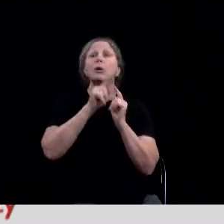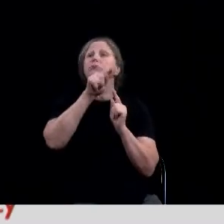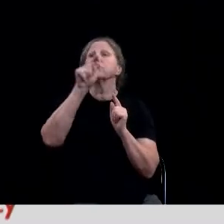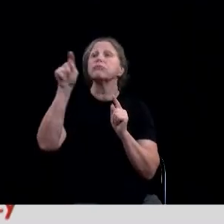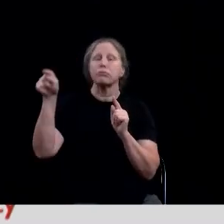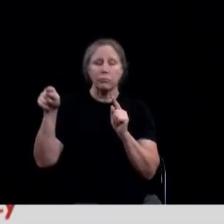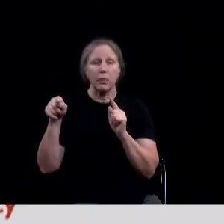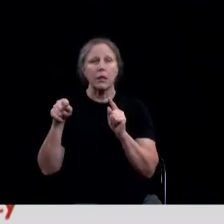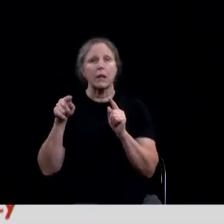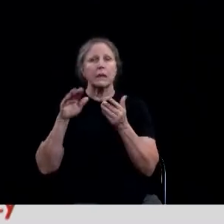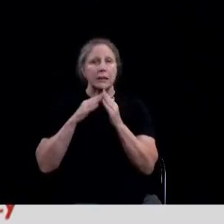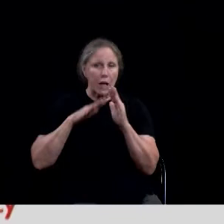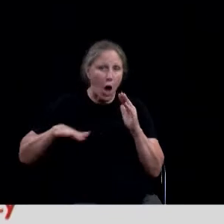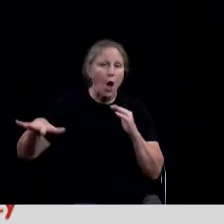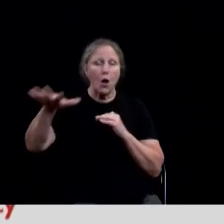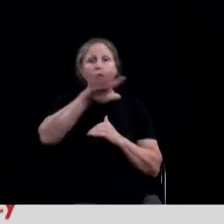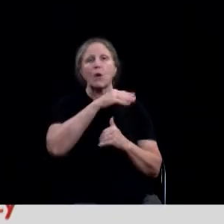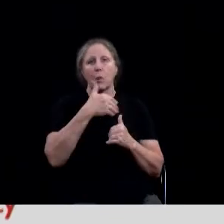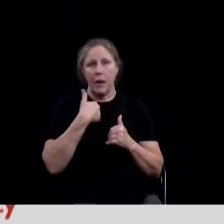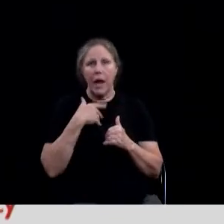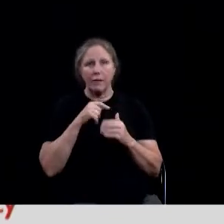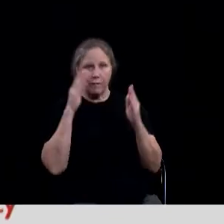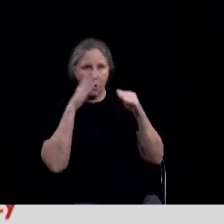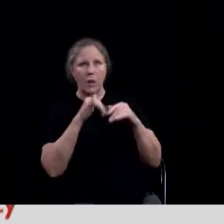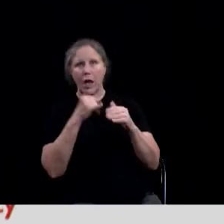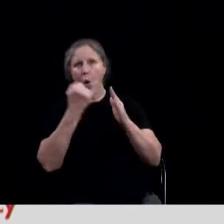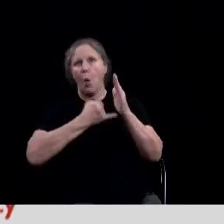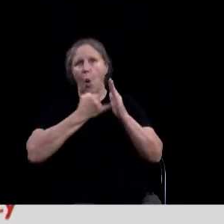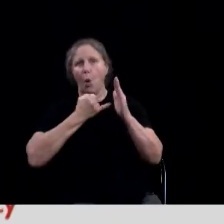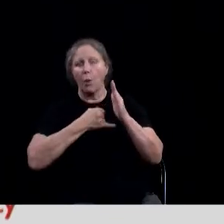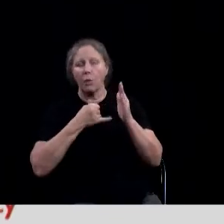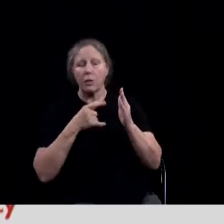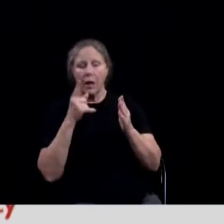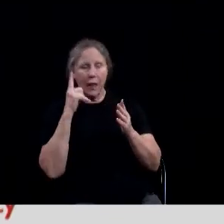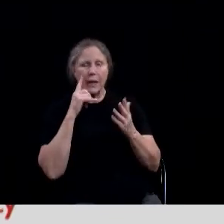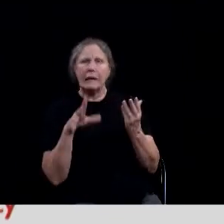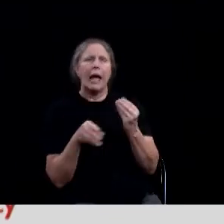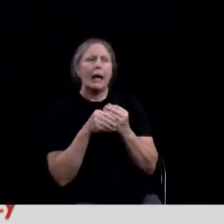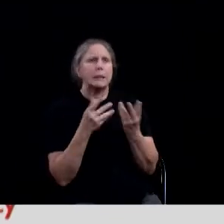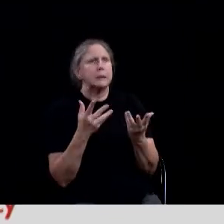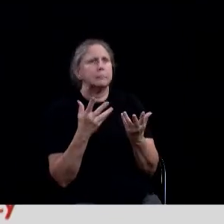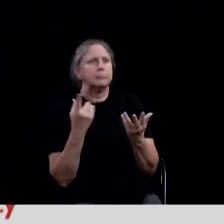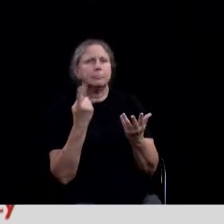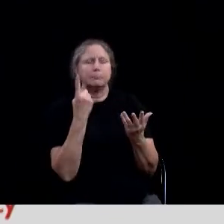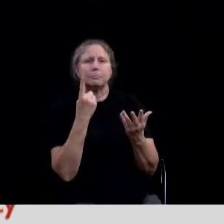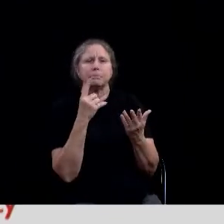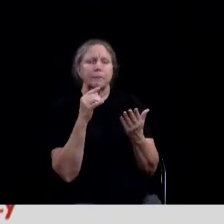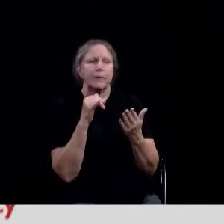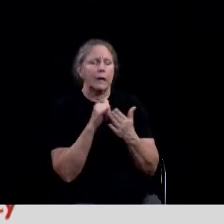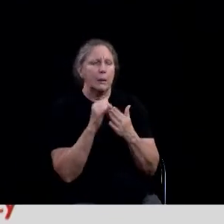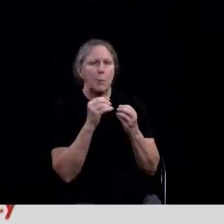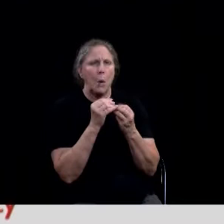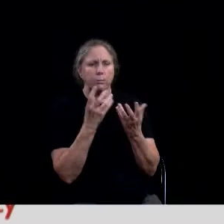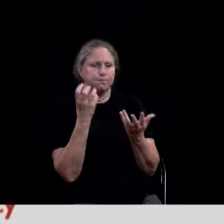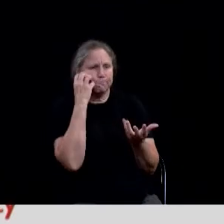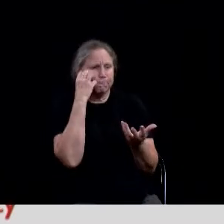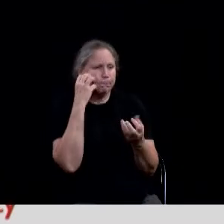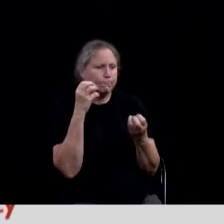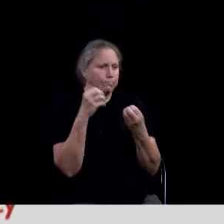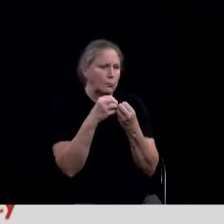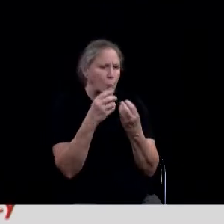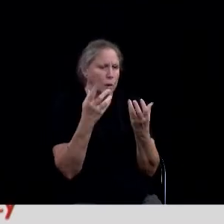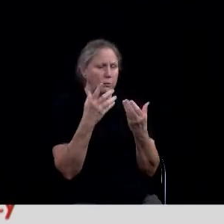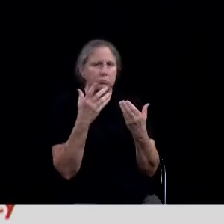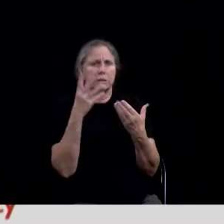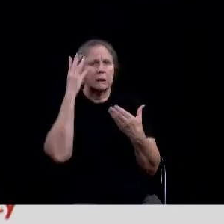on that, because I do think it adds an element of dimension and again, that shared experience, and that I think